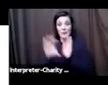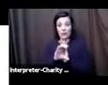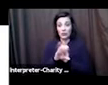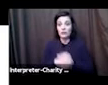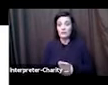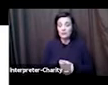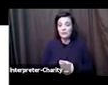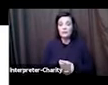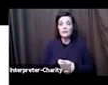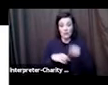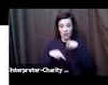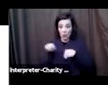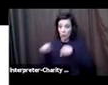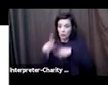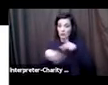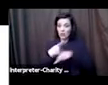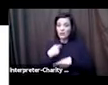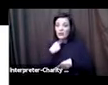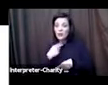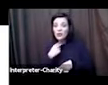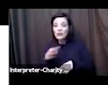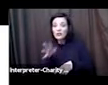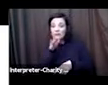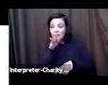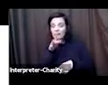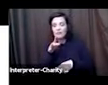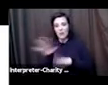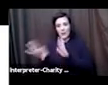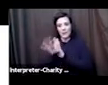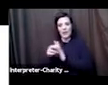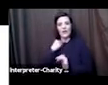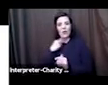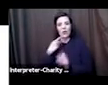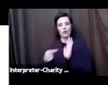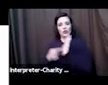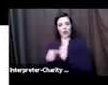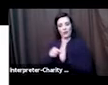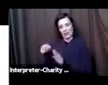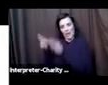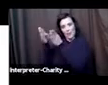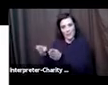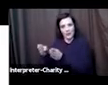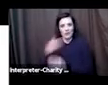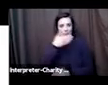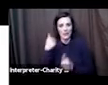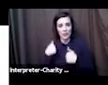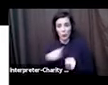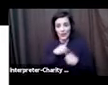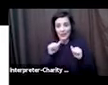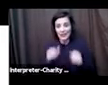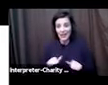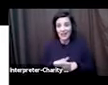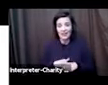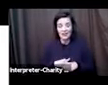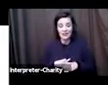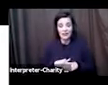a voice on one of these devices, we want to pick a voice that represents the person the best we can. So in the case of